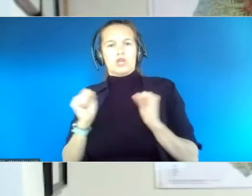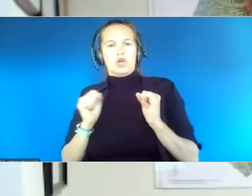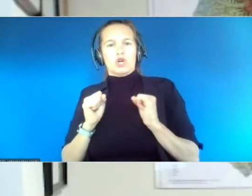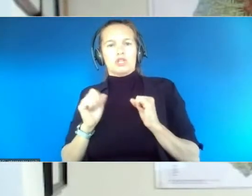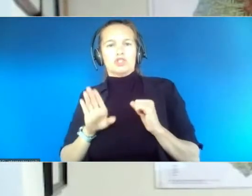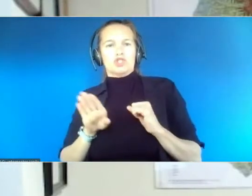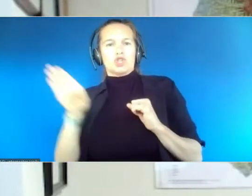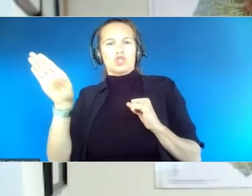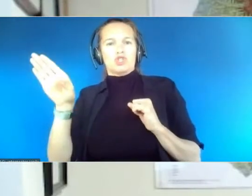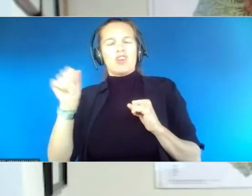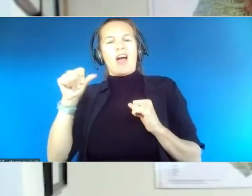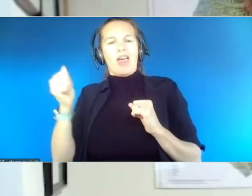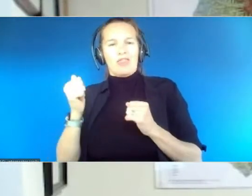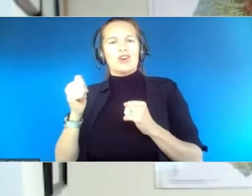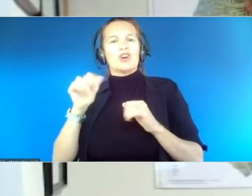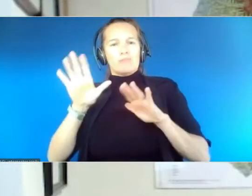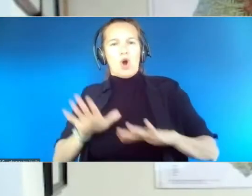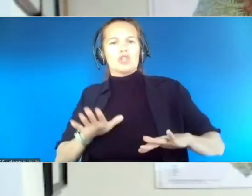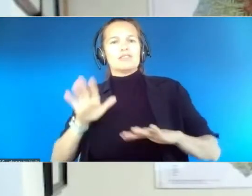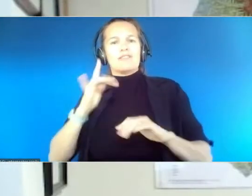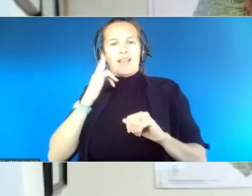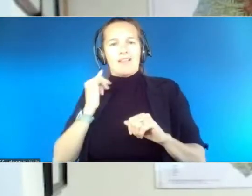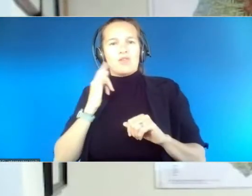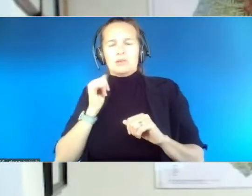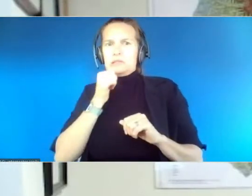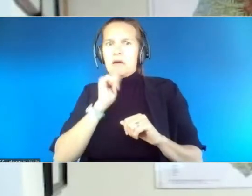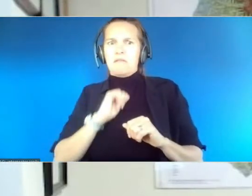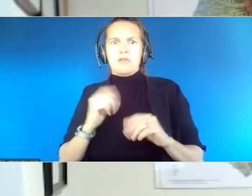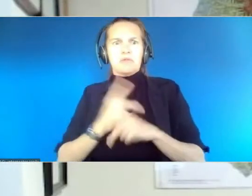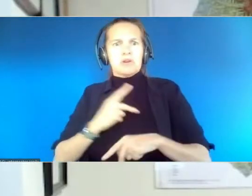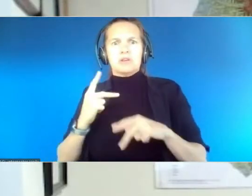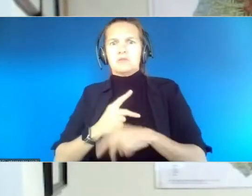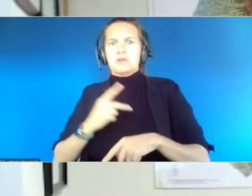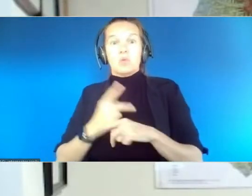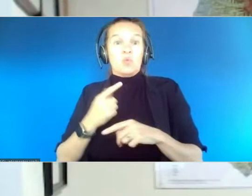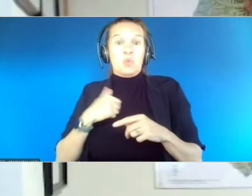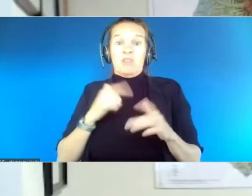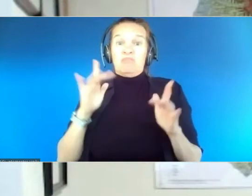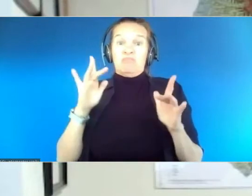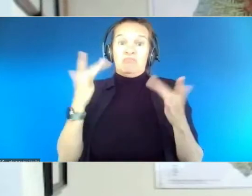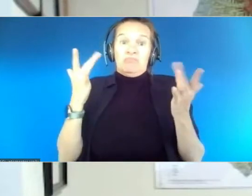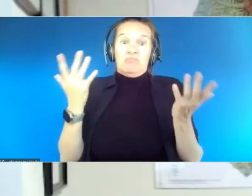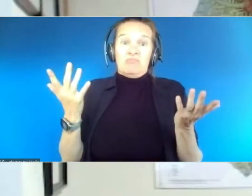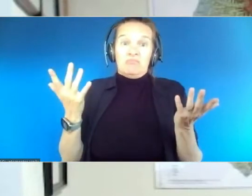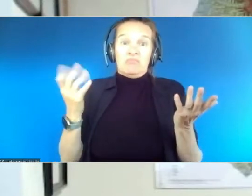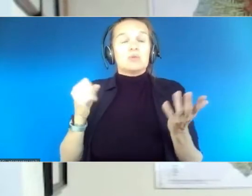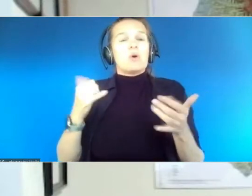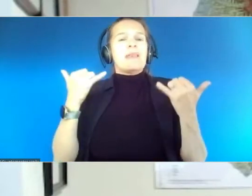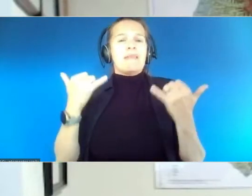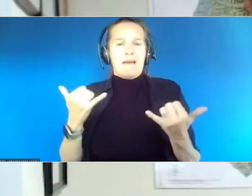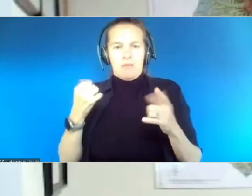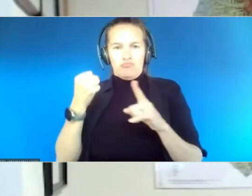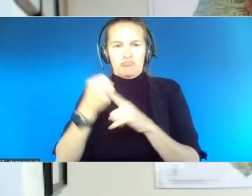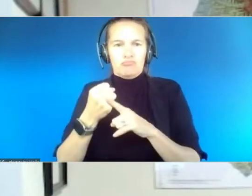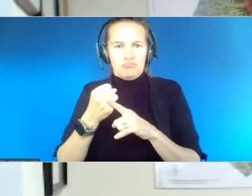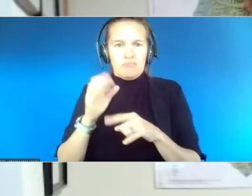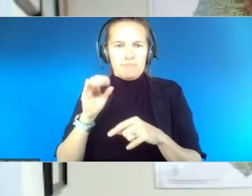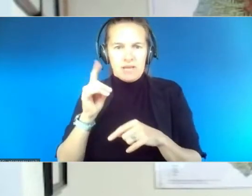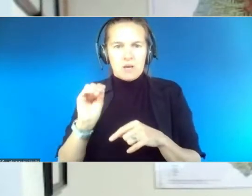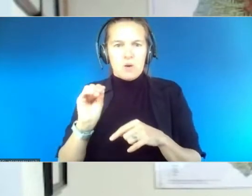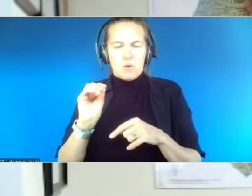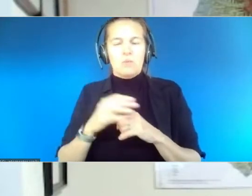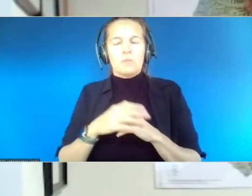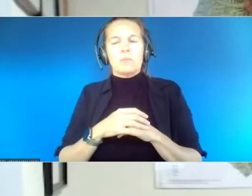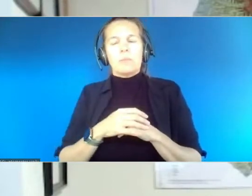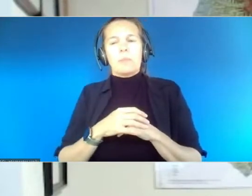the illness may be at a lower level in Northern California. Other than that, as a policy issue or